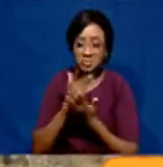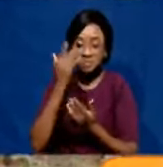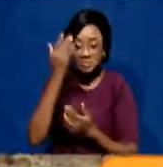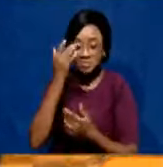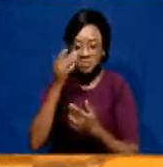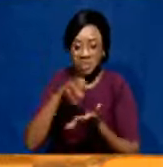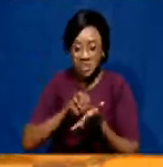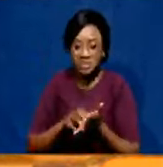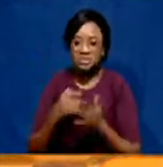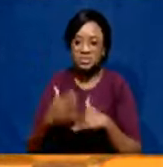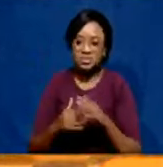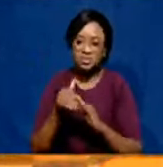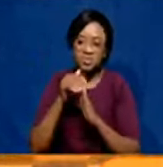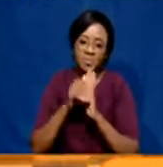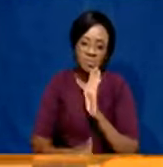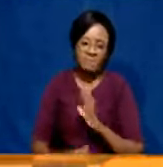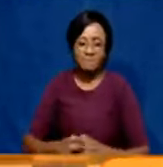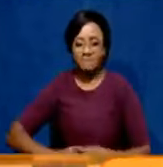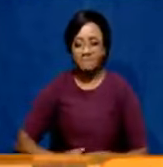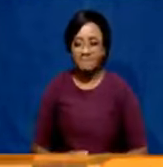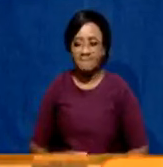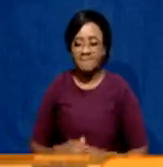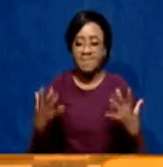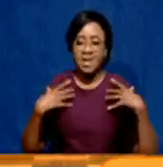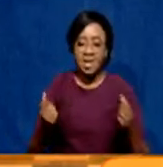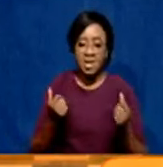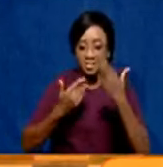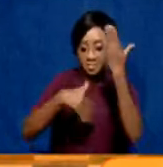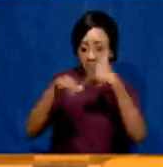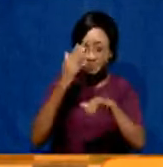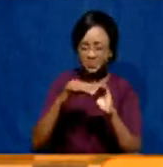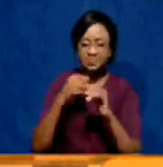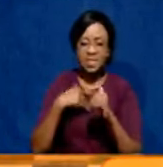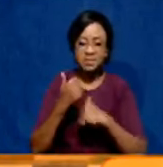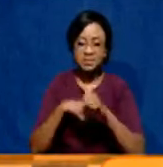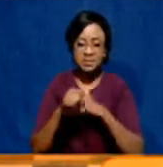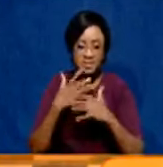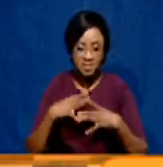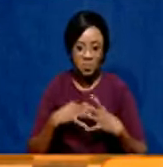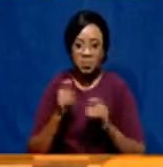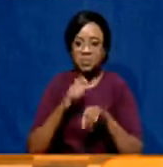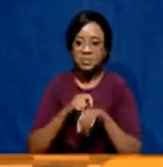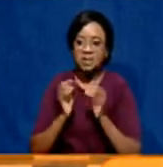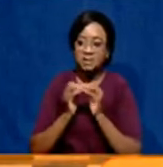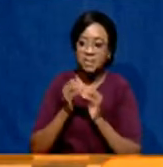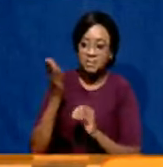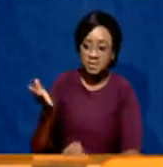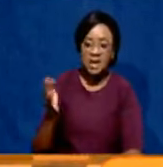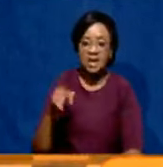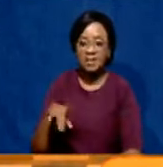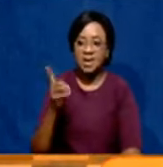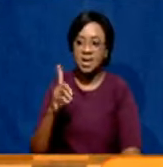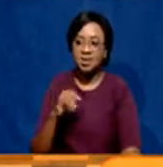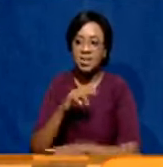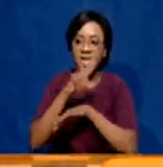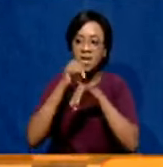away with murder. As scientists and health experts meet during this year's KEMRI Scientific and Health Conference here in Nairobi,